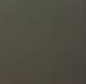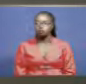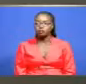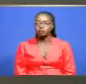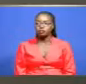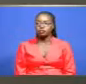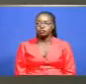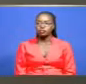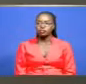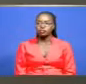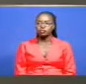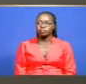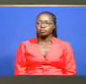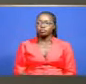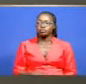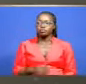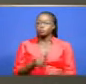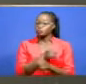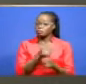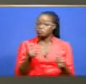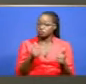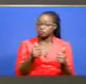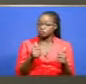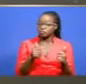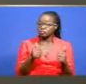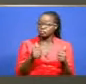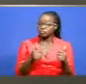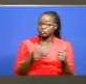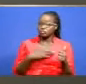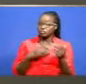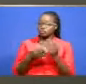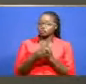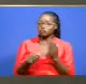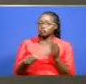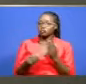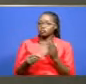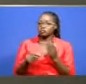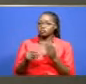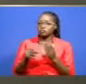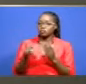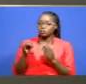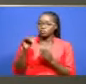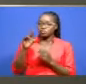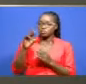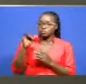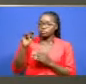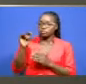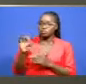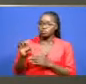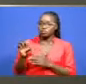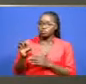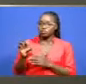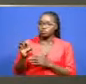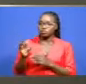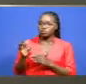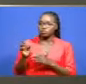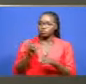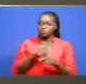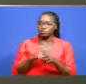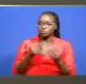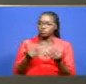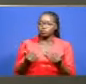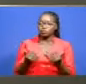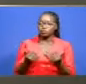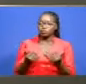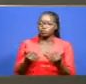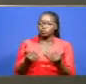Good evening. I hope you're well. My name is Irene Nchoma Odim. Time for us to unfold what is happening